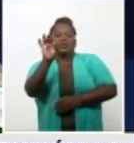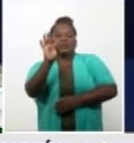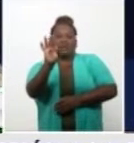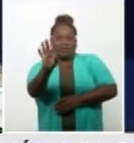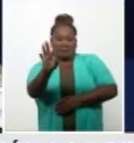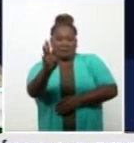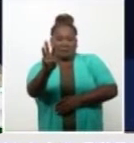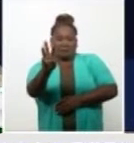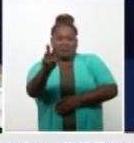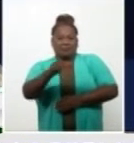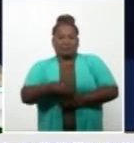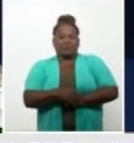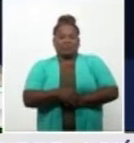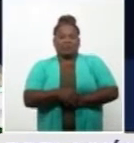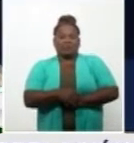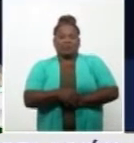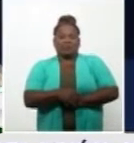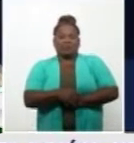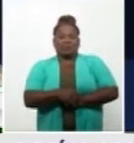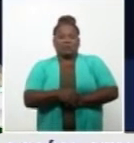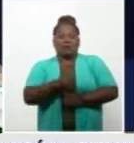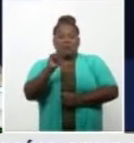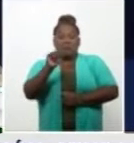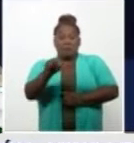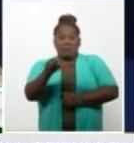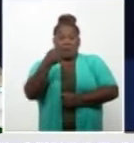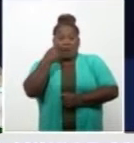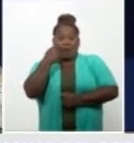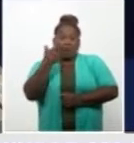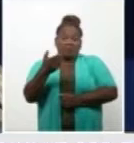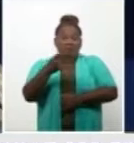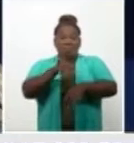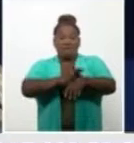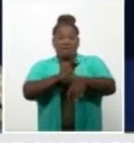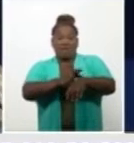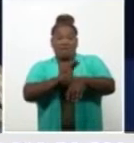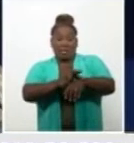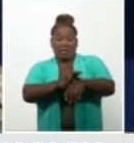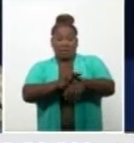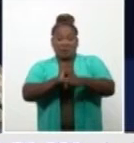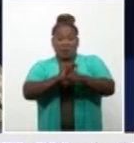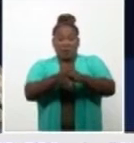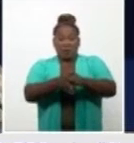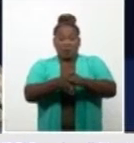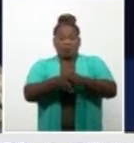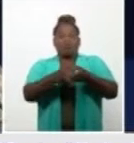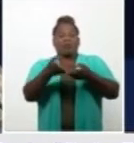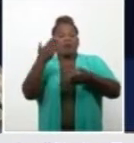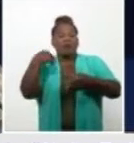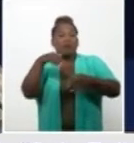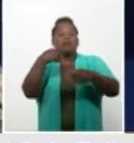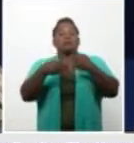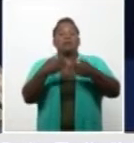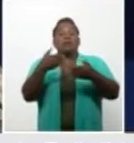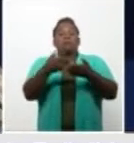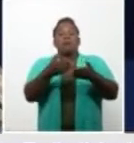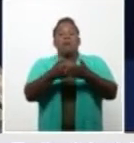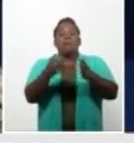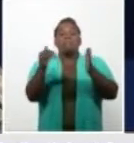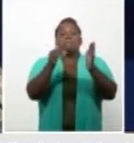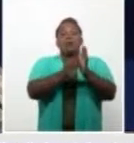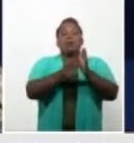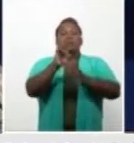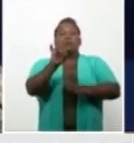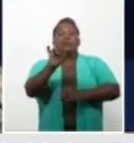1,973 are being monitored by our primary healthcare system. To detect SARS-CoV-2 and